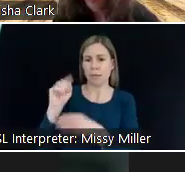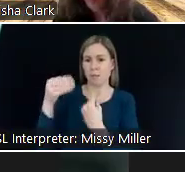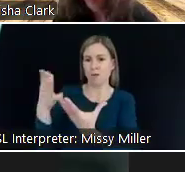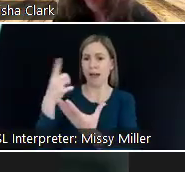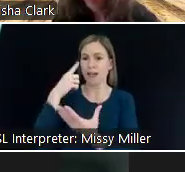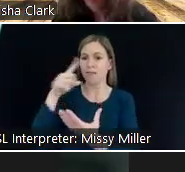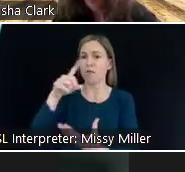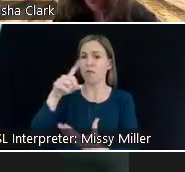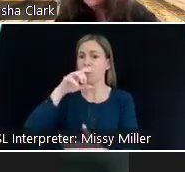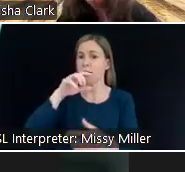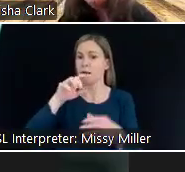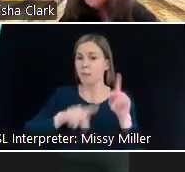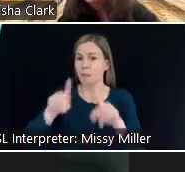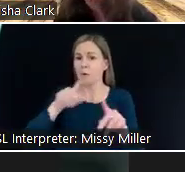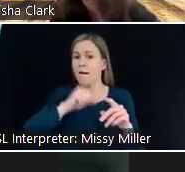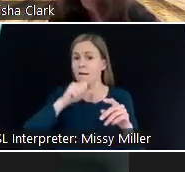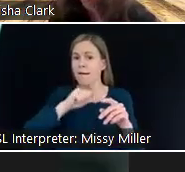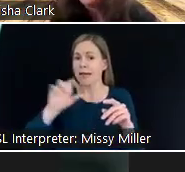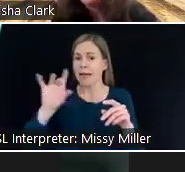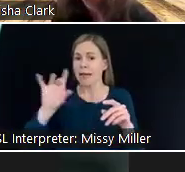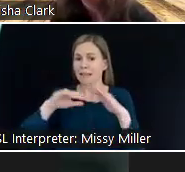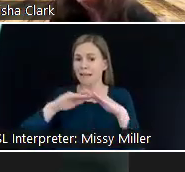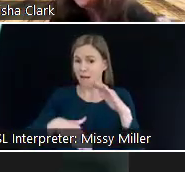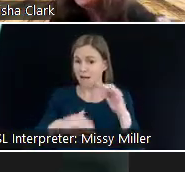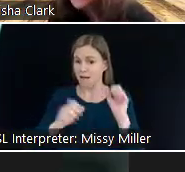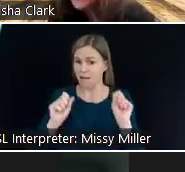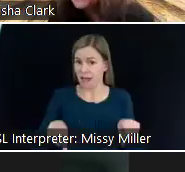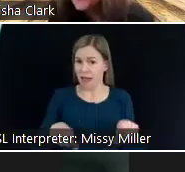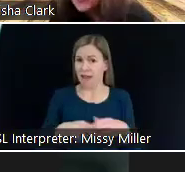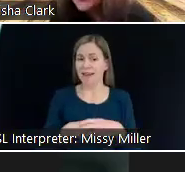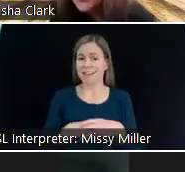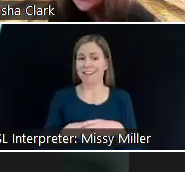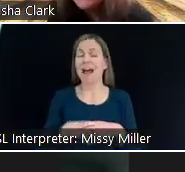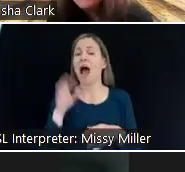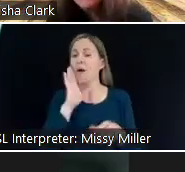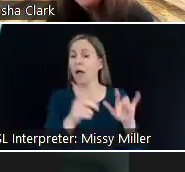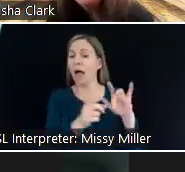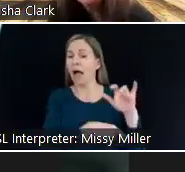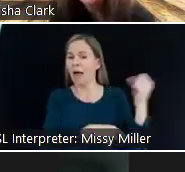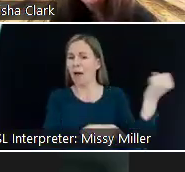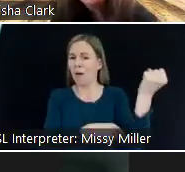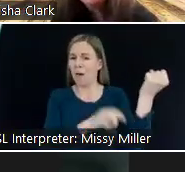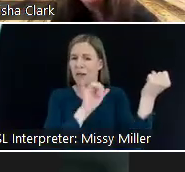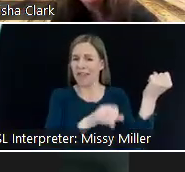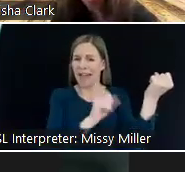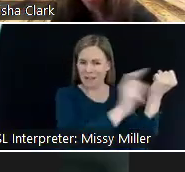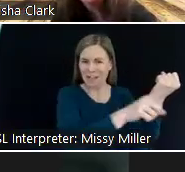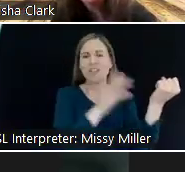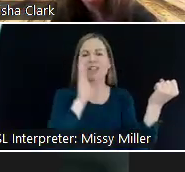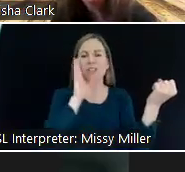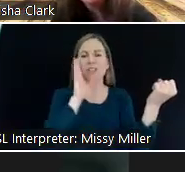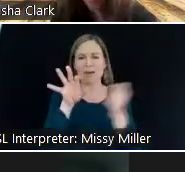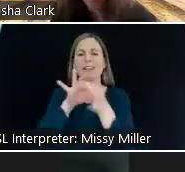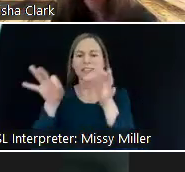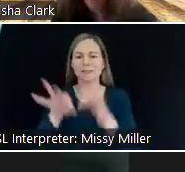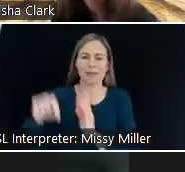Kentucky? So I would like to bypass that question if we could, because we're going to get into some services